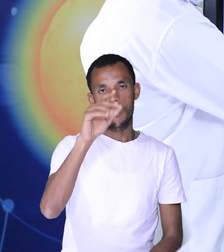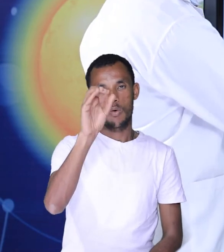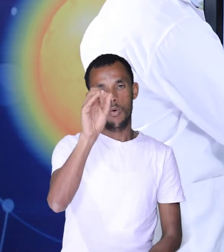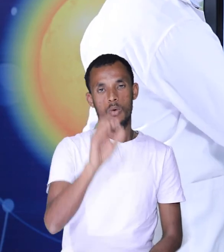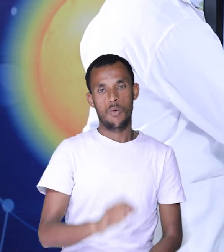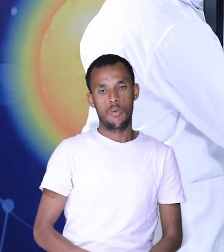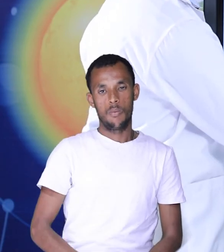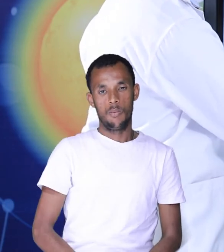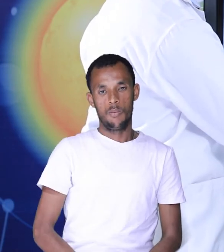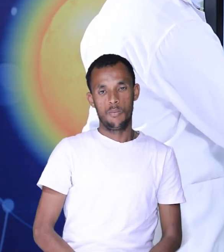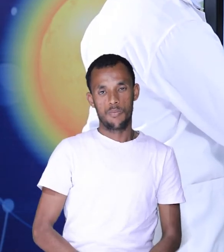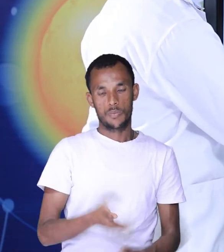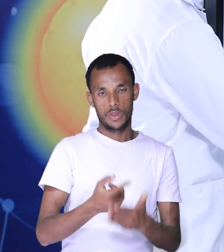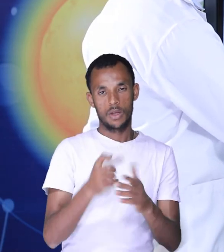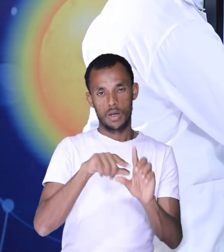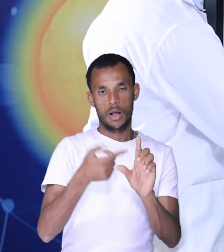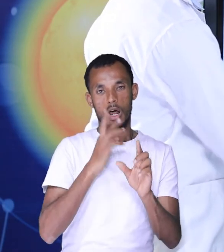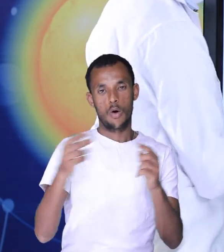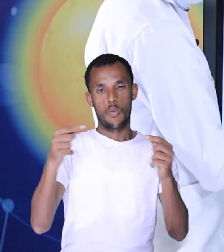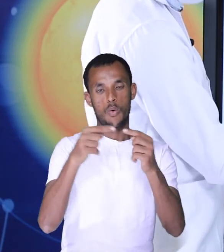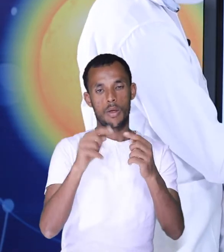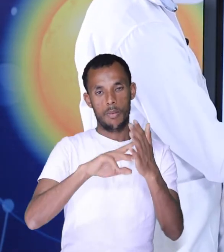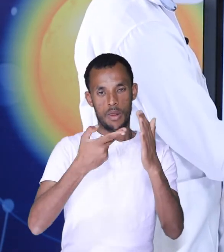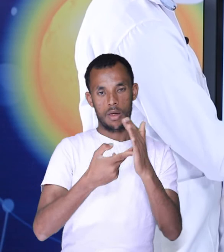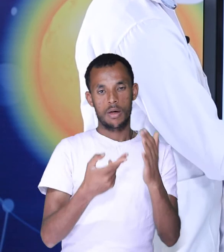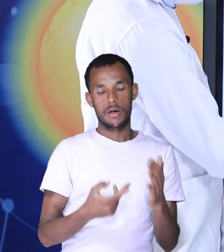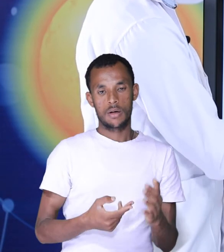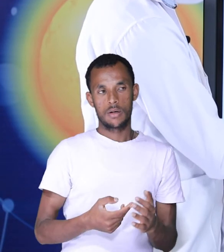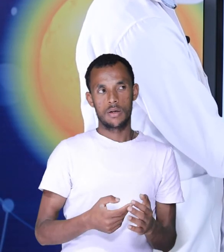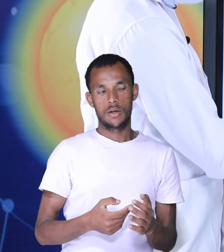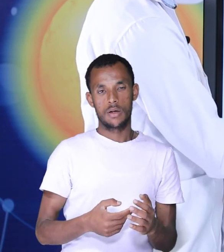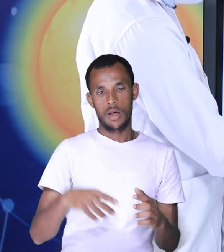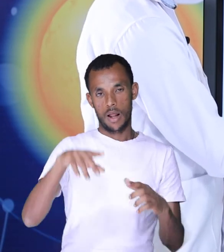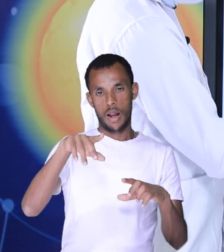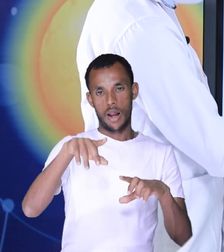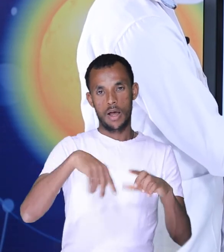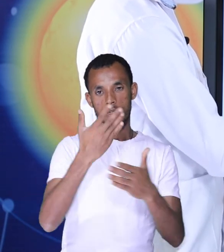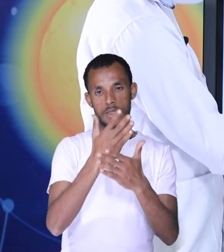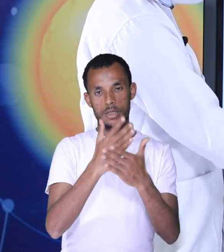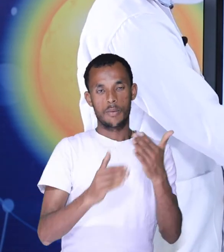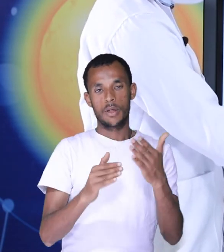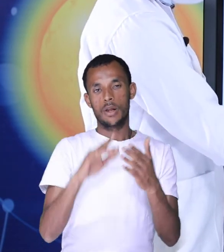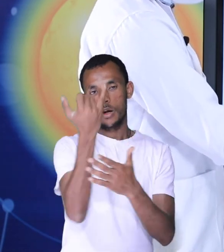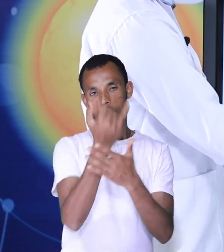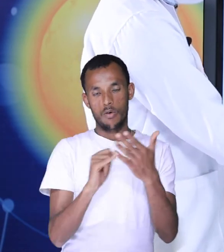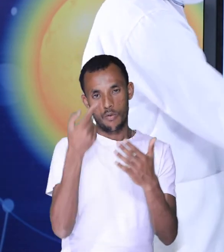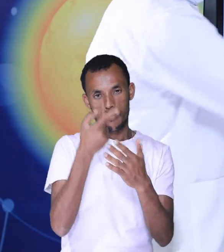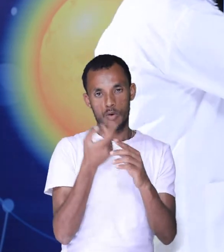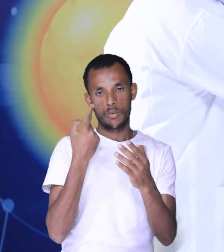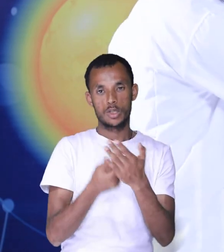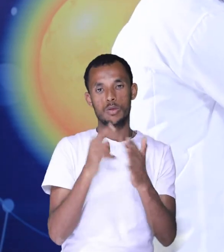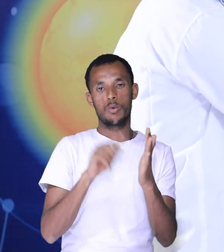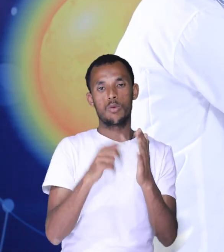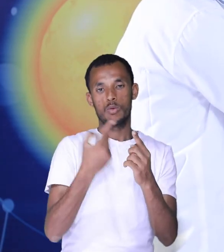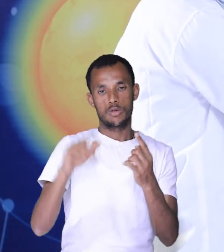BPO. These angles are congruent, meaning a line segment drawn from this point to